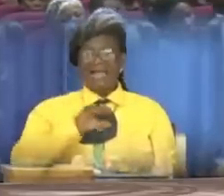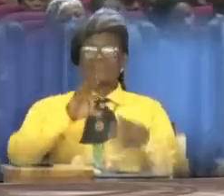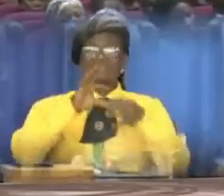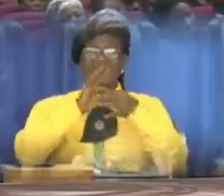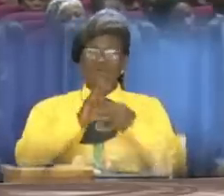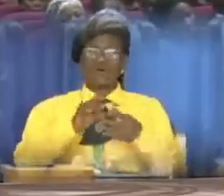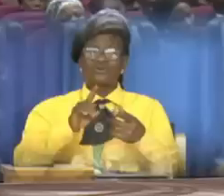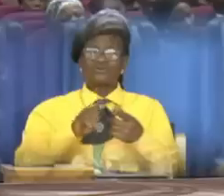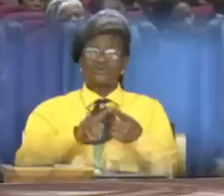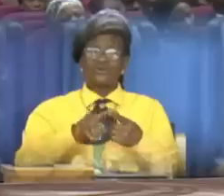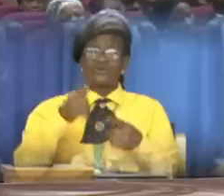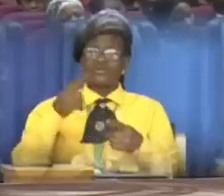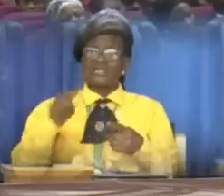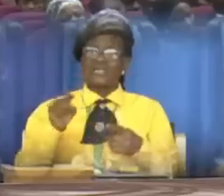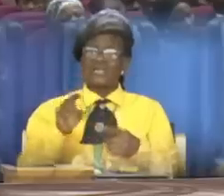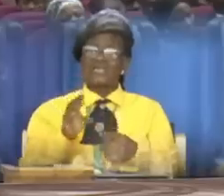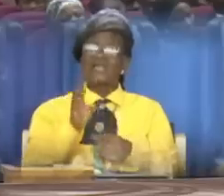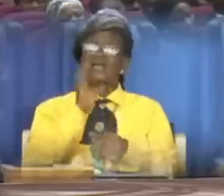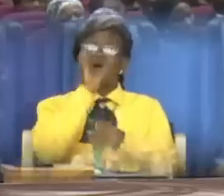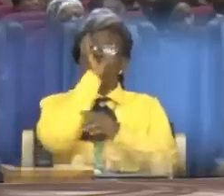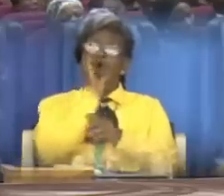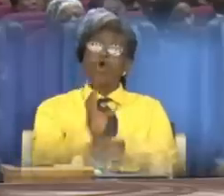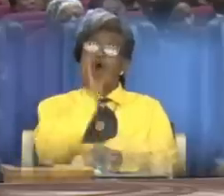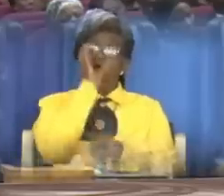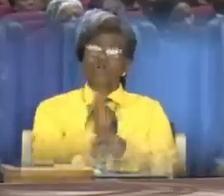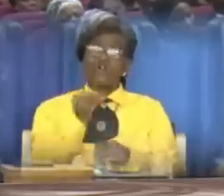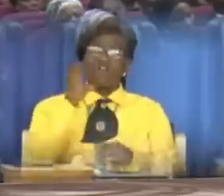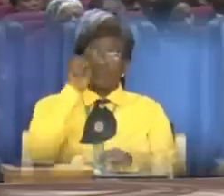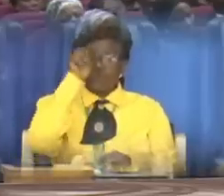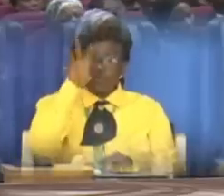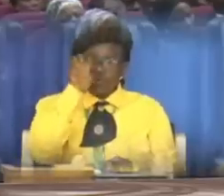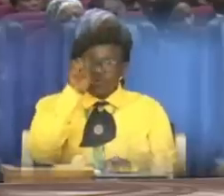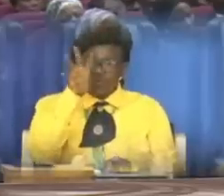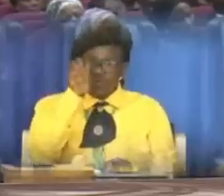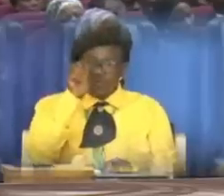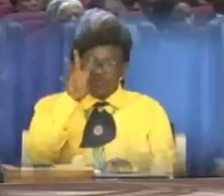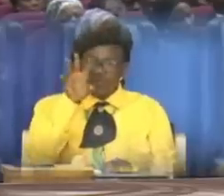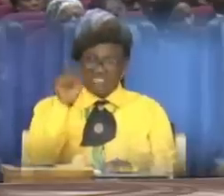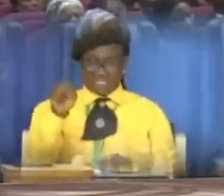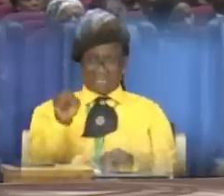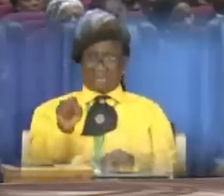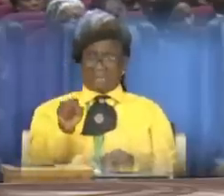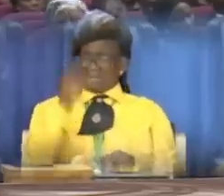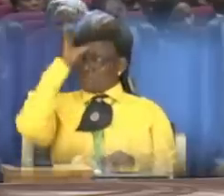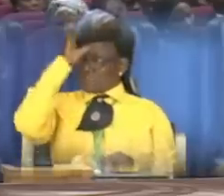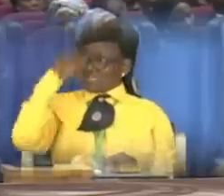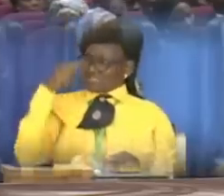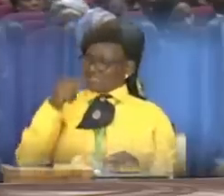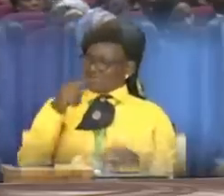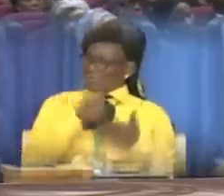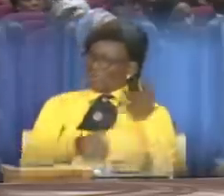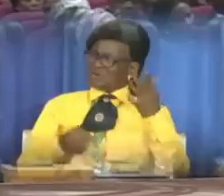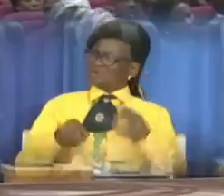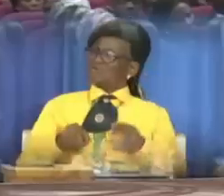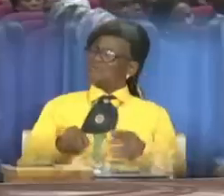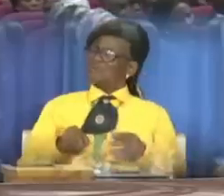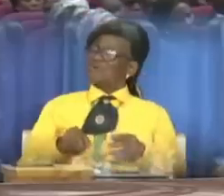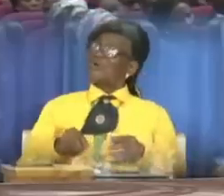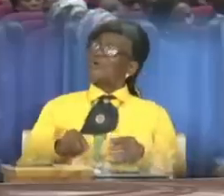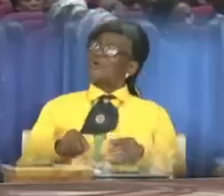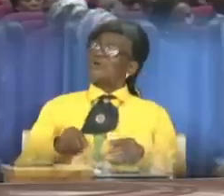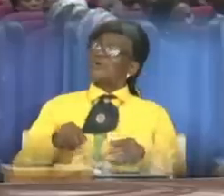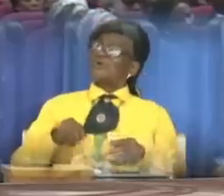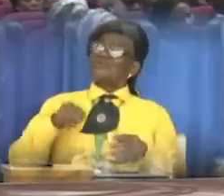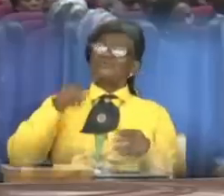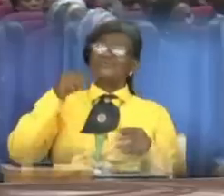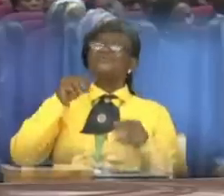a court of witches. The father said, what nonsense are you talking about? Where do you get that nonsense from? The girl said, I'm